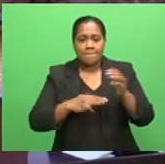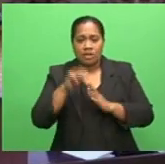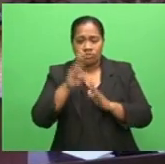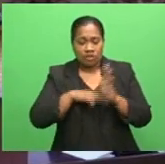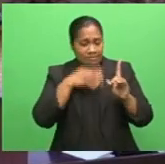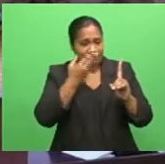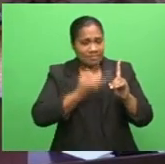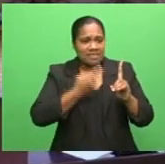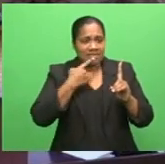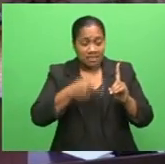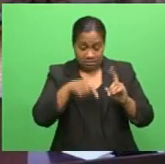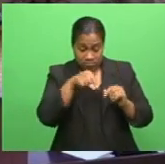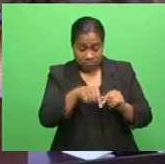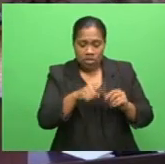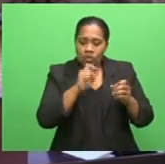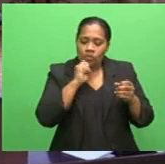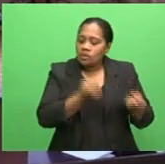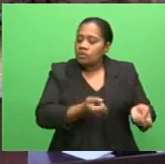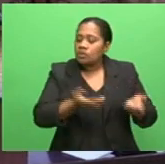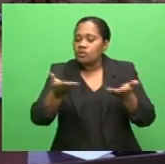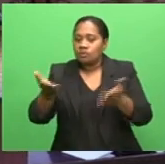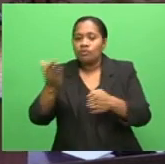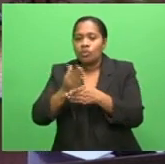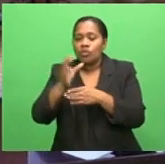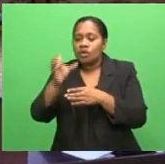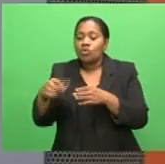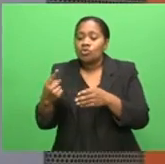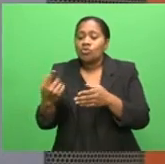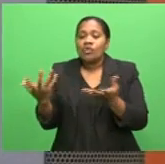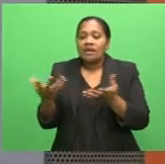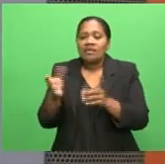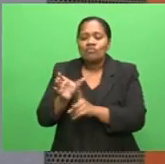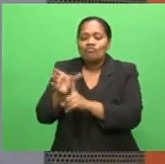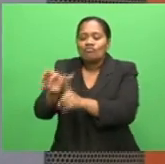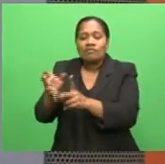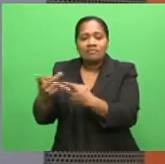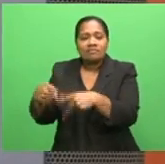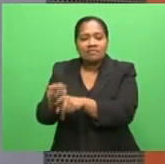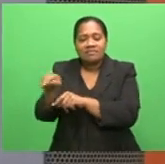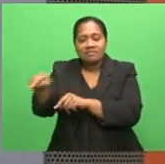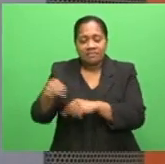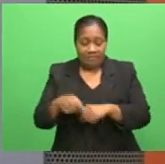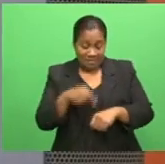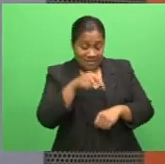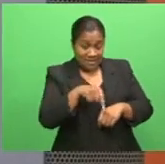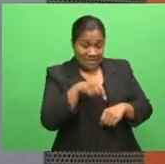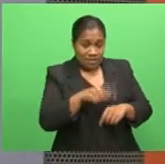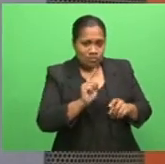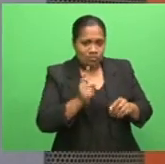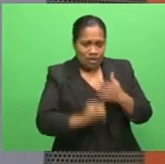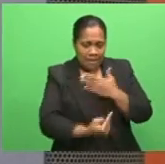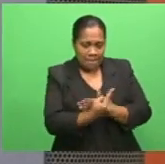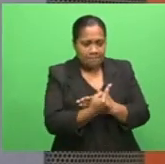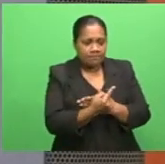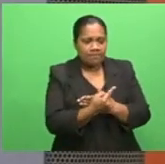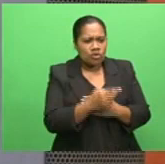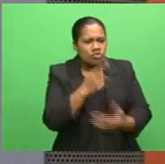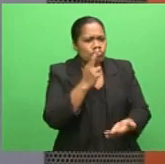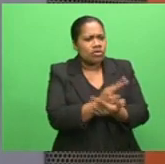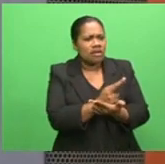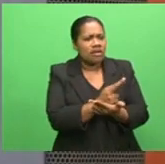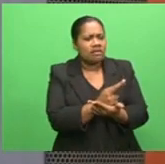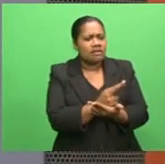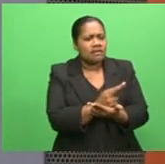be handed to the workers in the quarantine facilities. This is going to actually really,